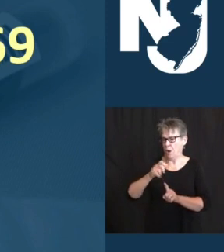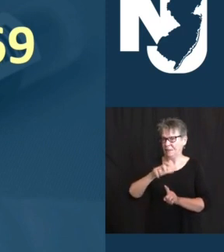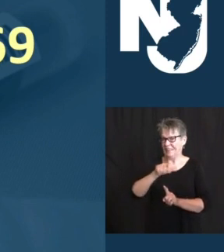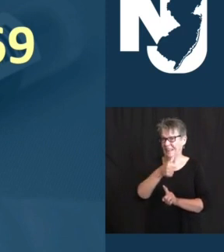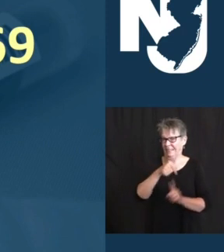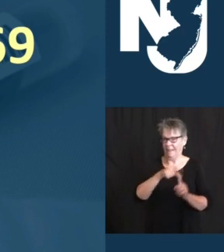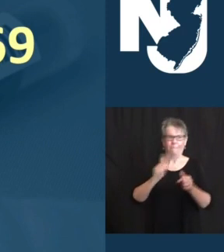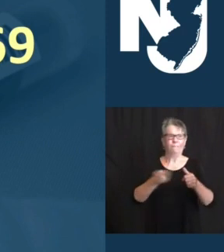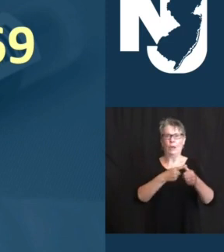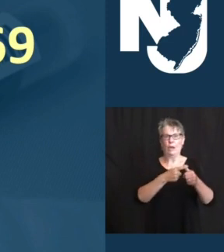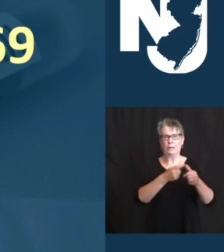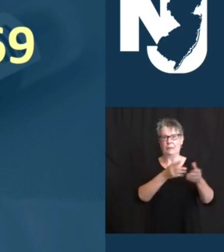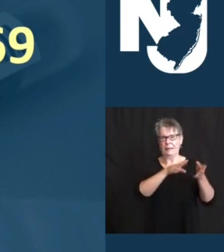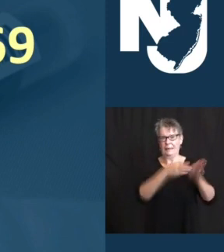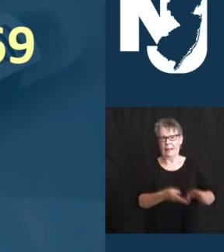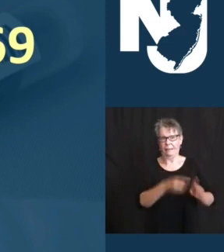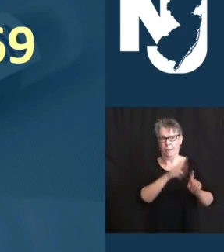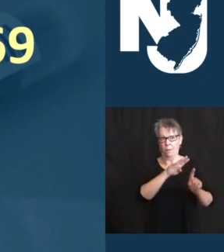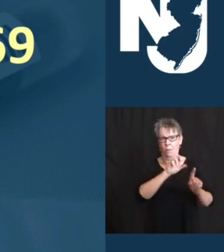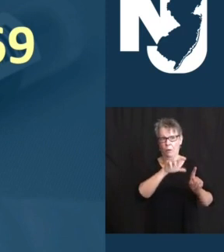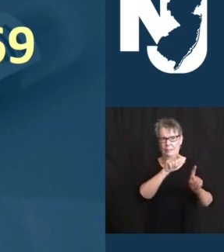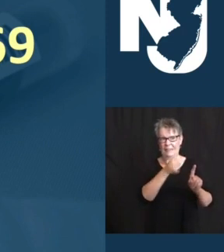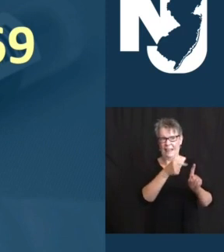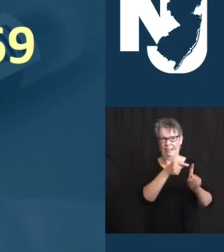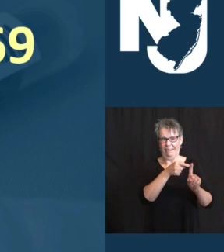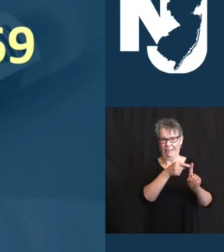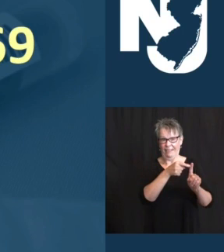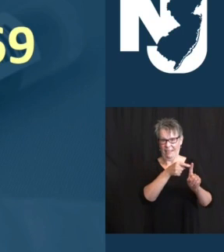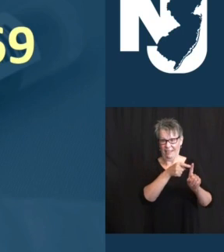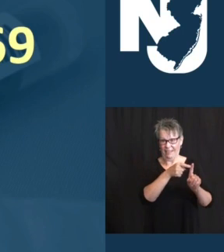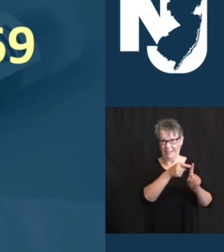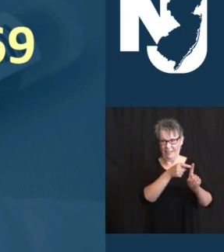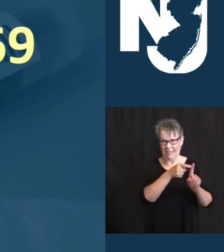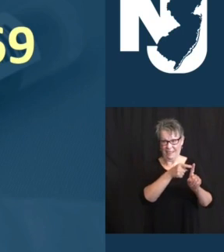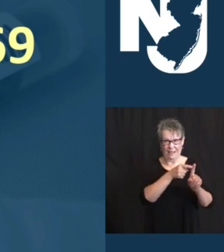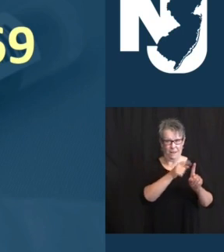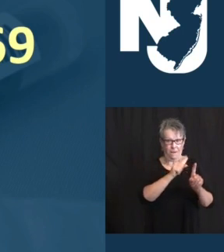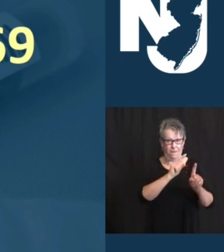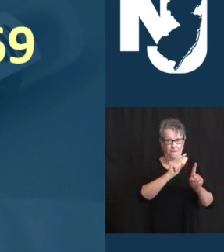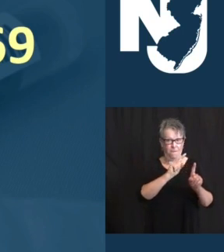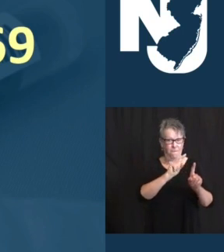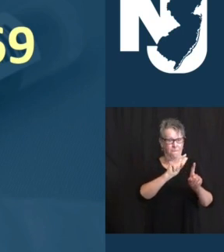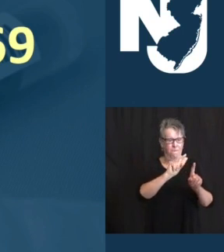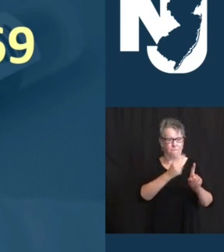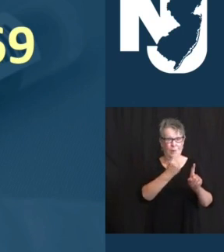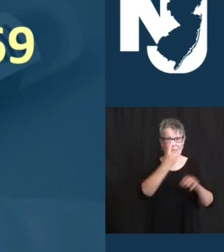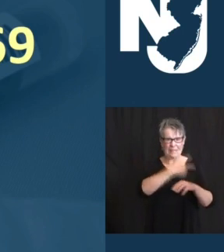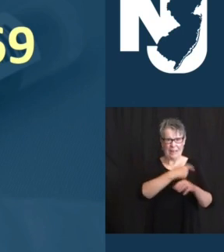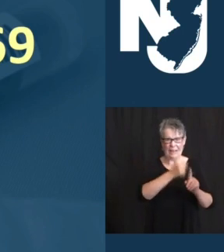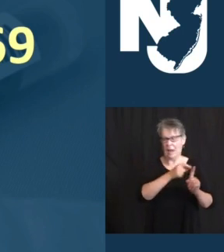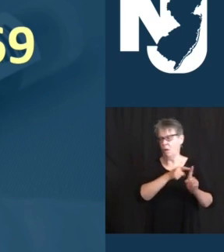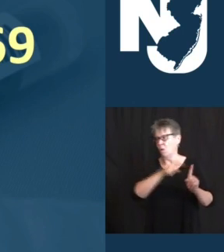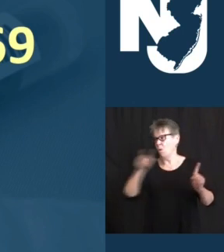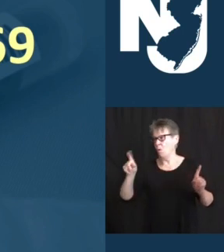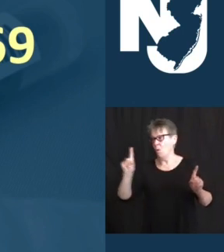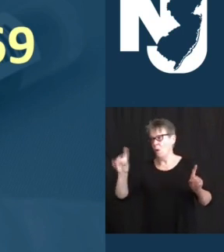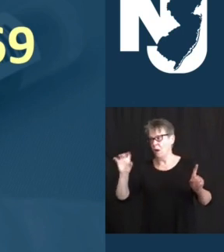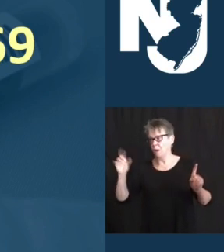100. And in these 100 days, our statewide total has climbed to an unfathomable number of